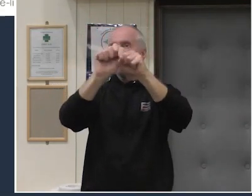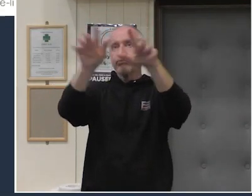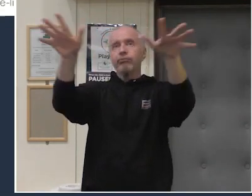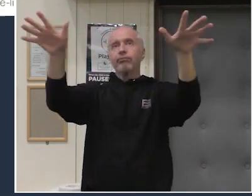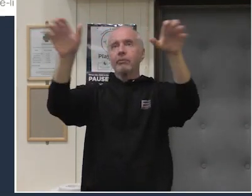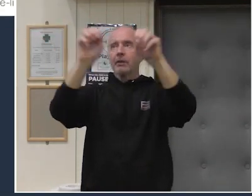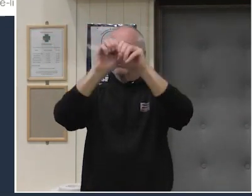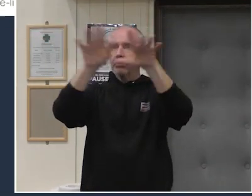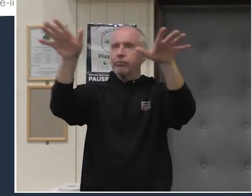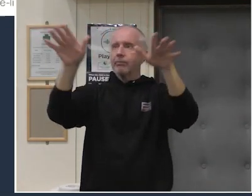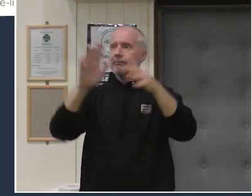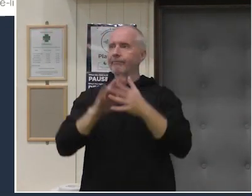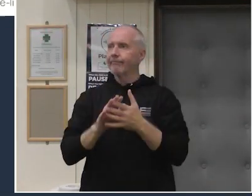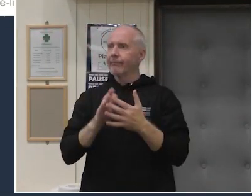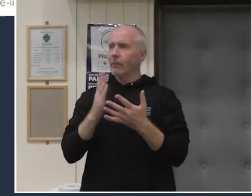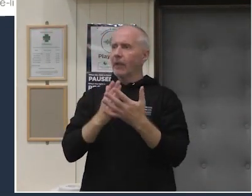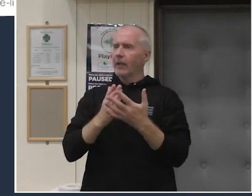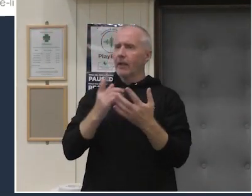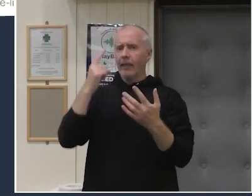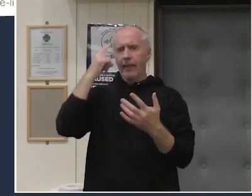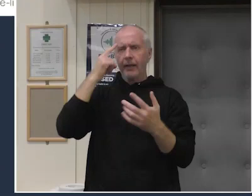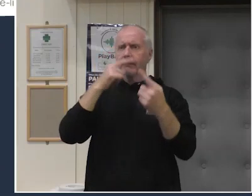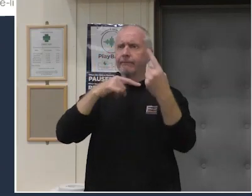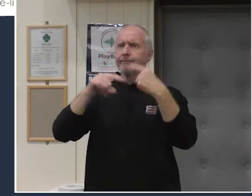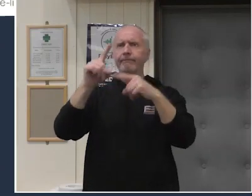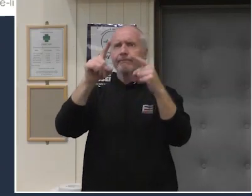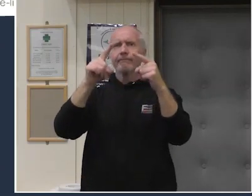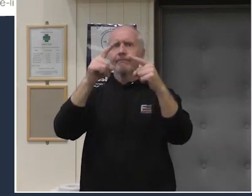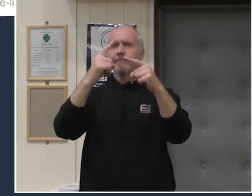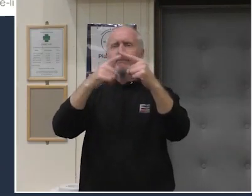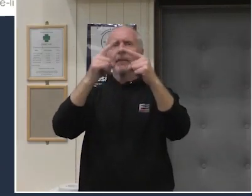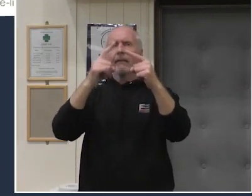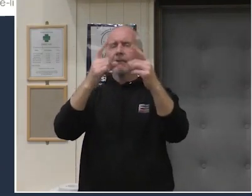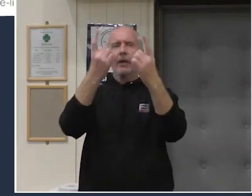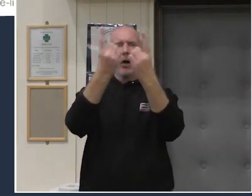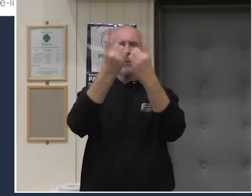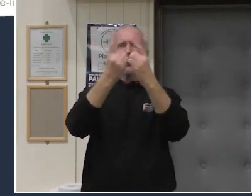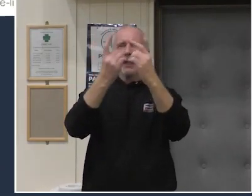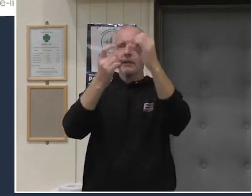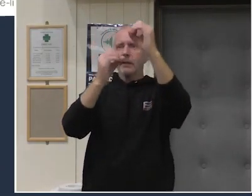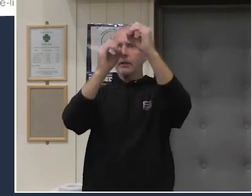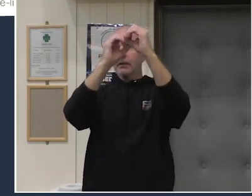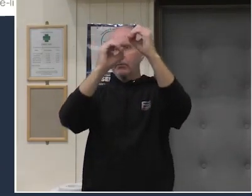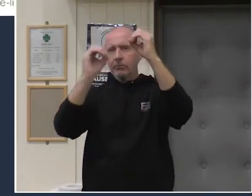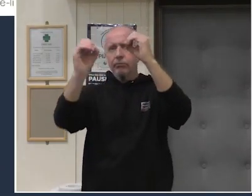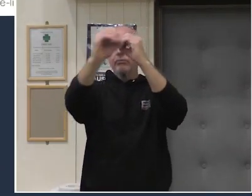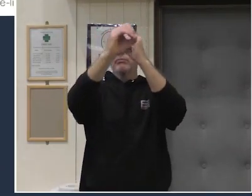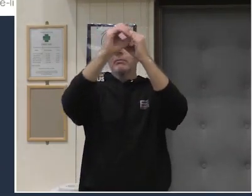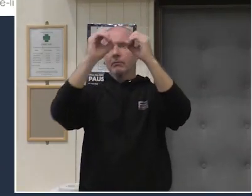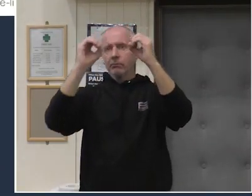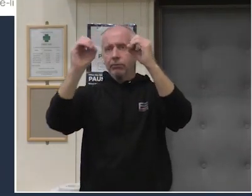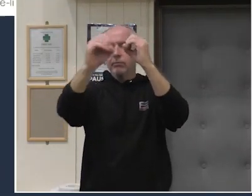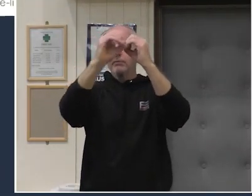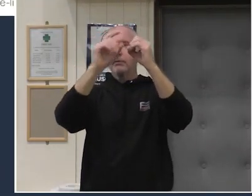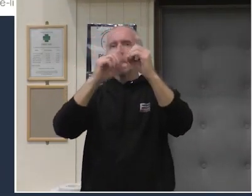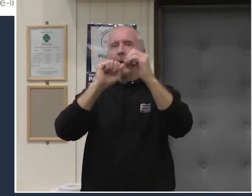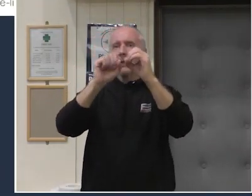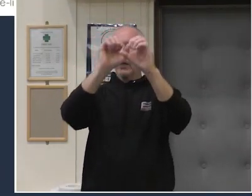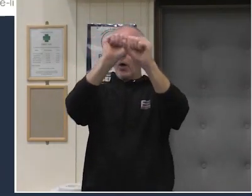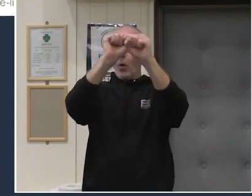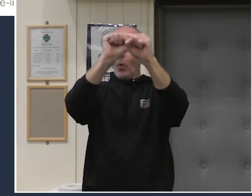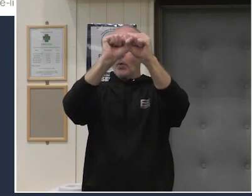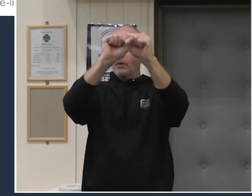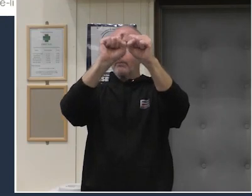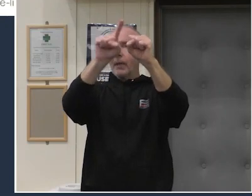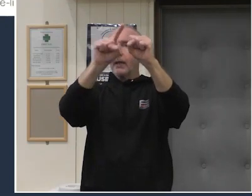things shouldn't be able to move quite so quickly. Now, if an object is moving at a certain rate when it's held in by a